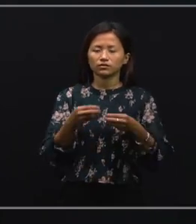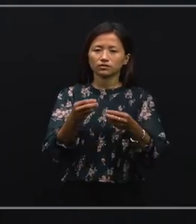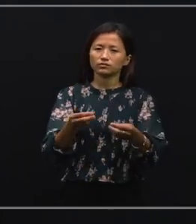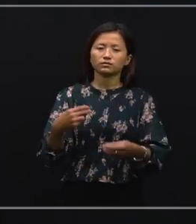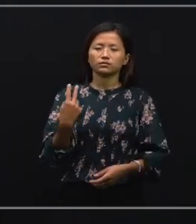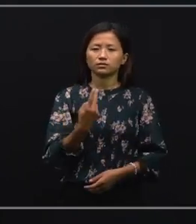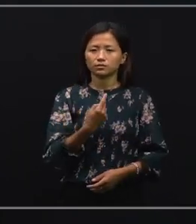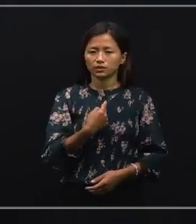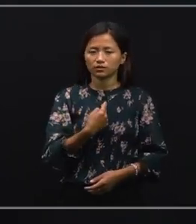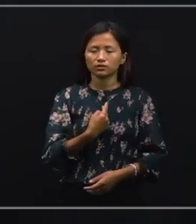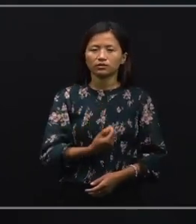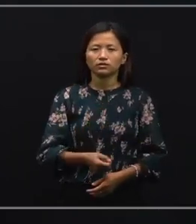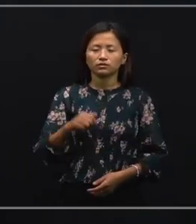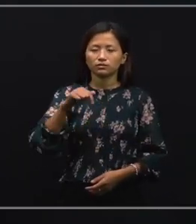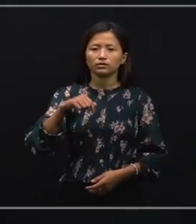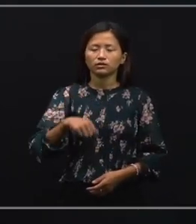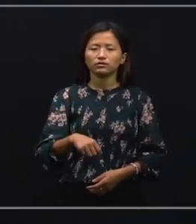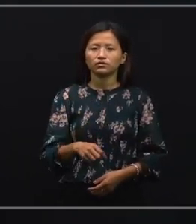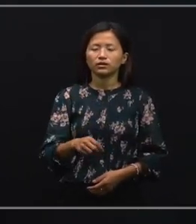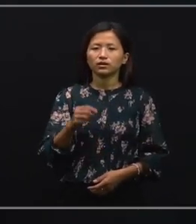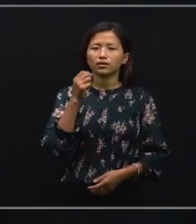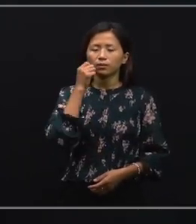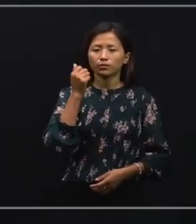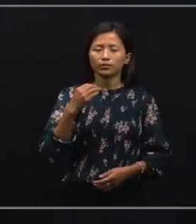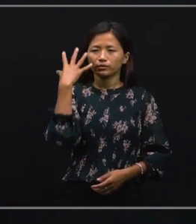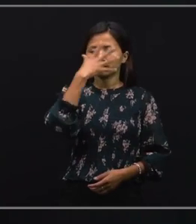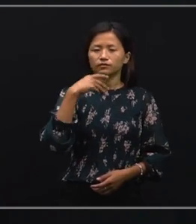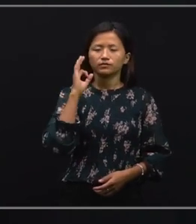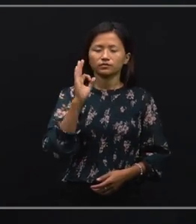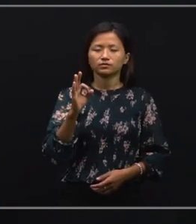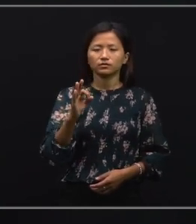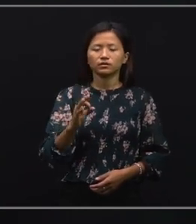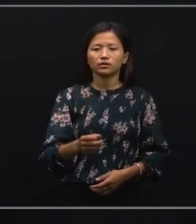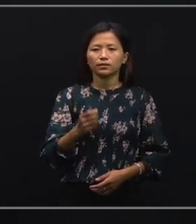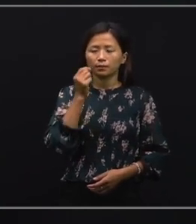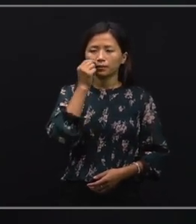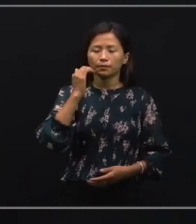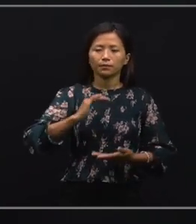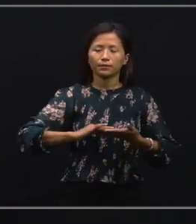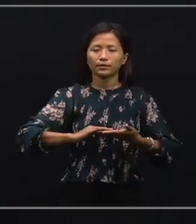are offering me right now, but it is for the bonnie bride. It is for the beautiful lady